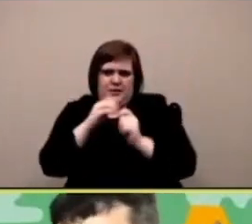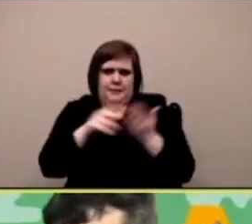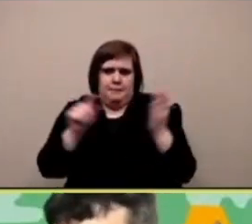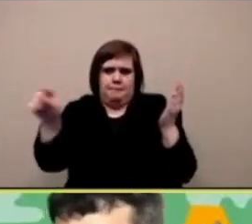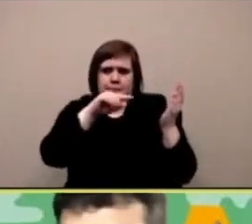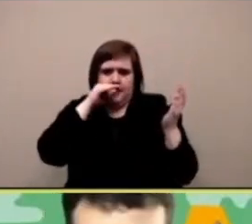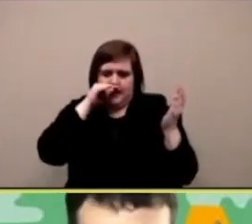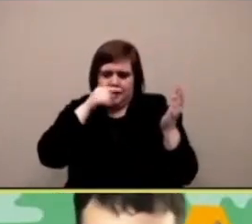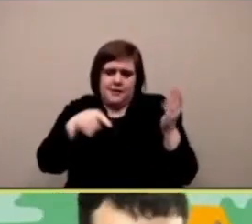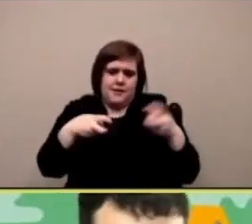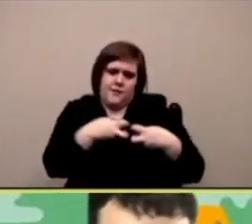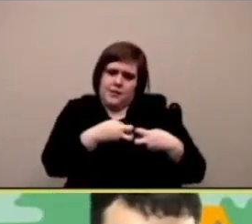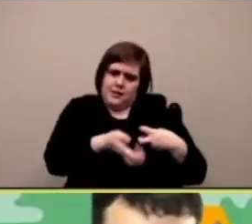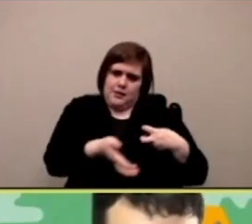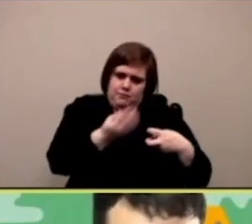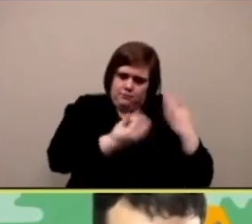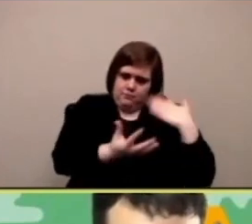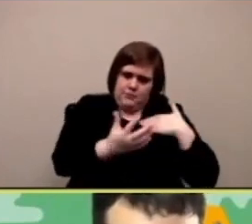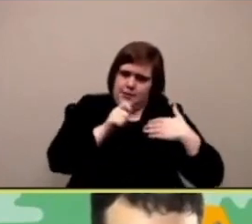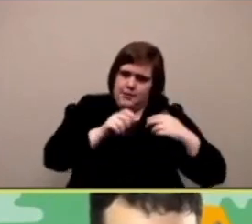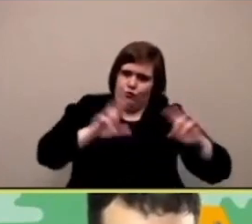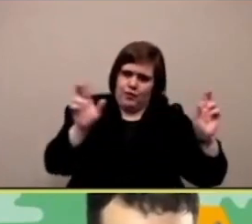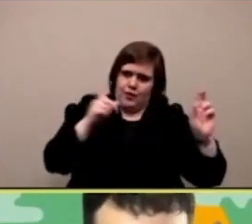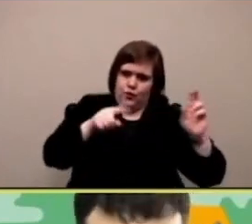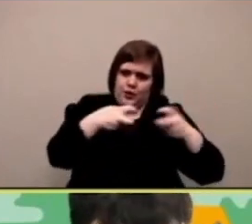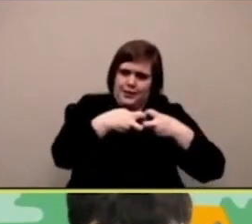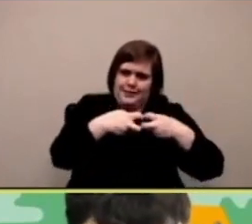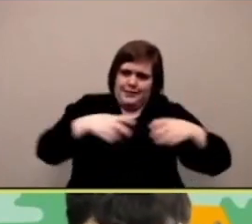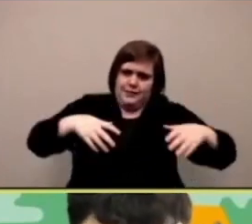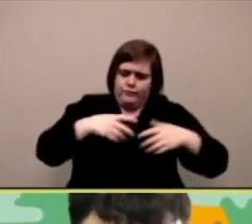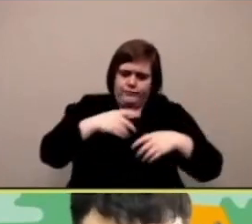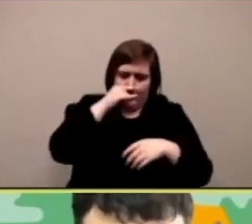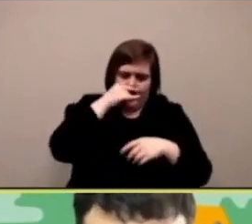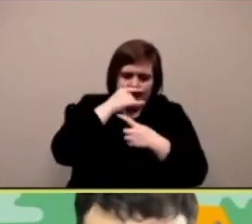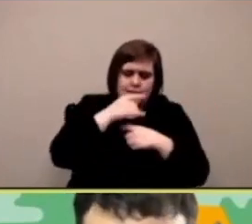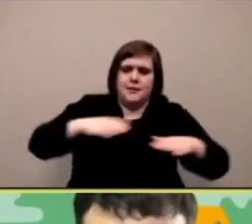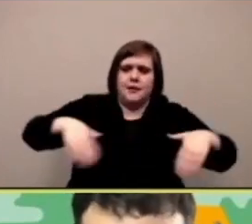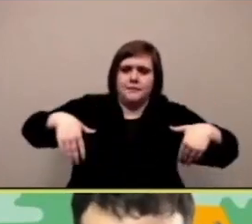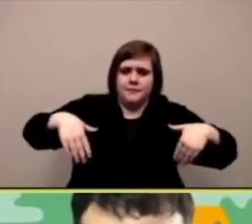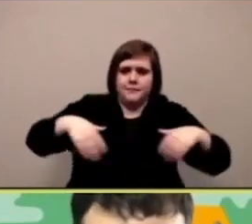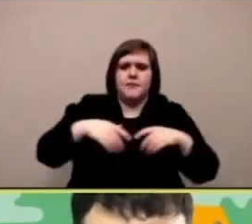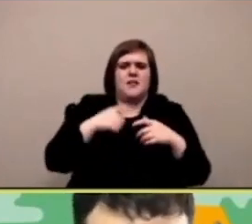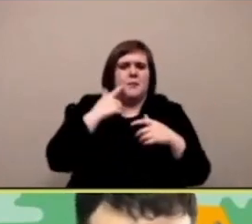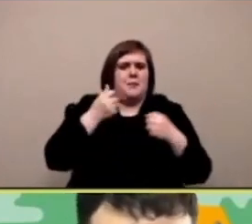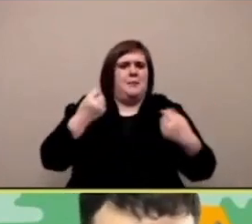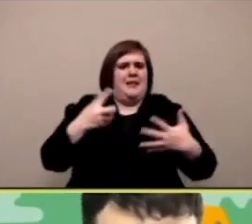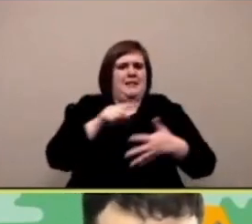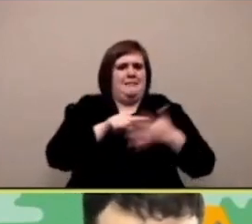this physics thing is not ready for kids yet because there are a lot of problems with it.